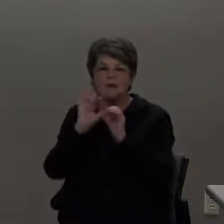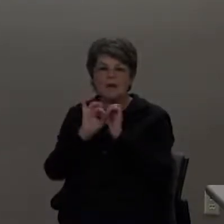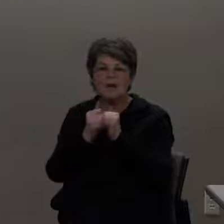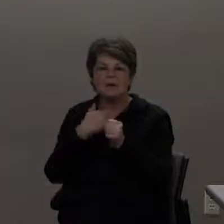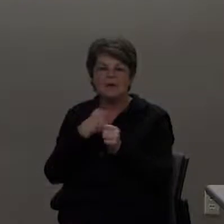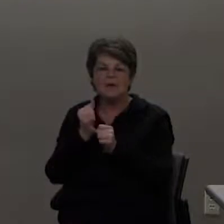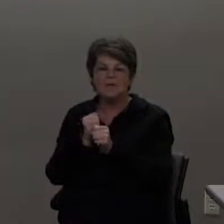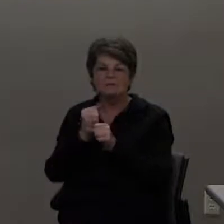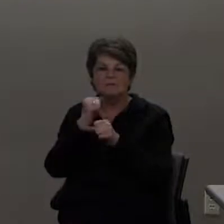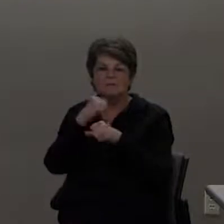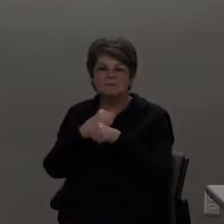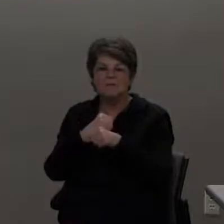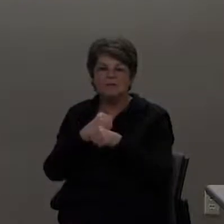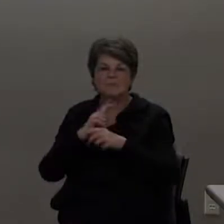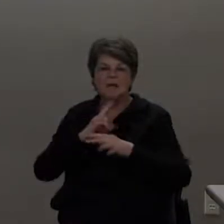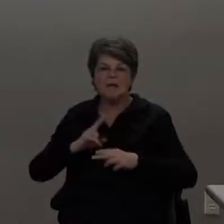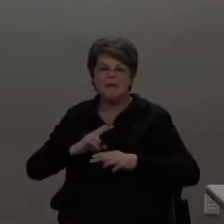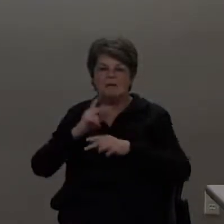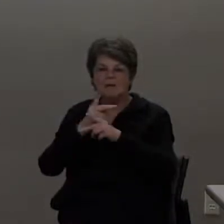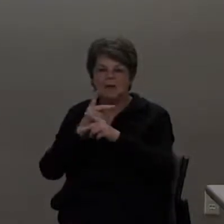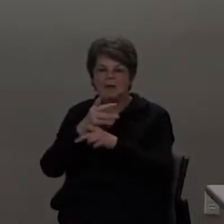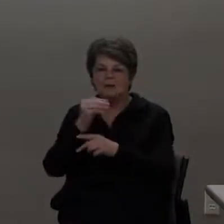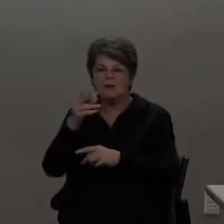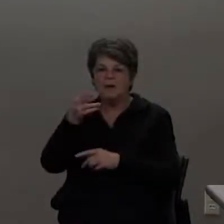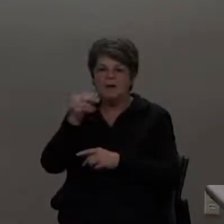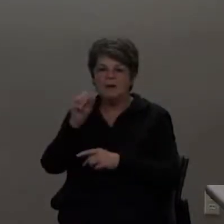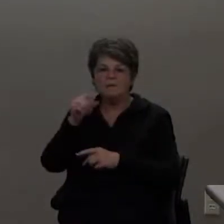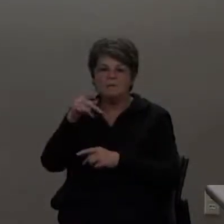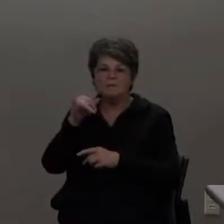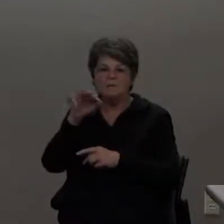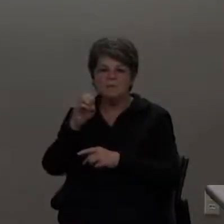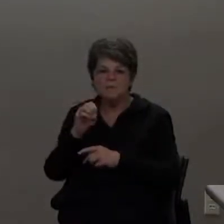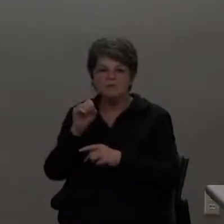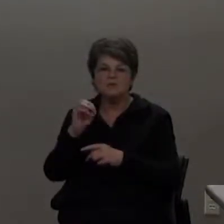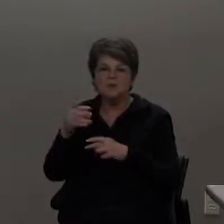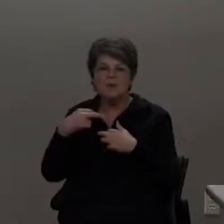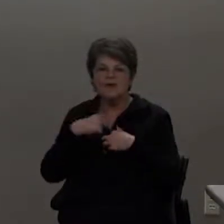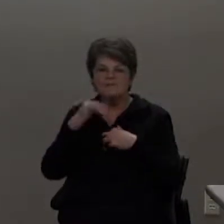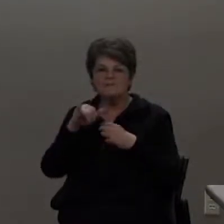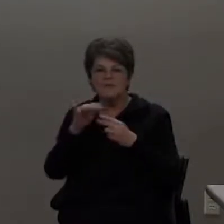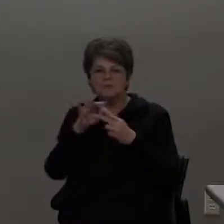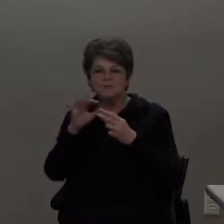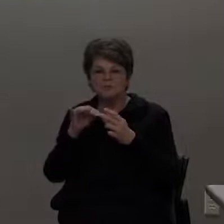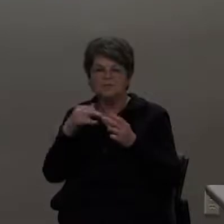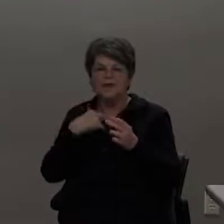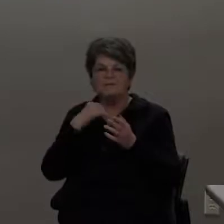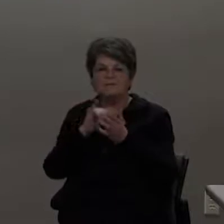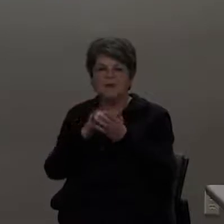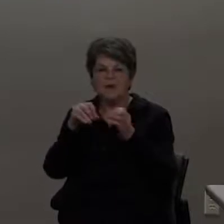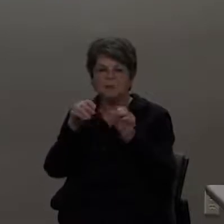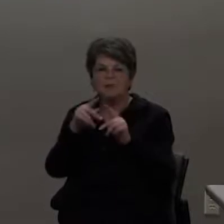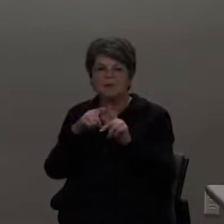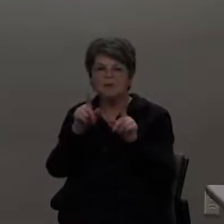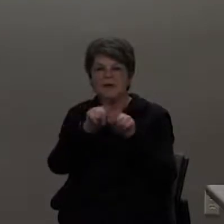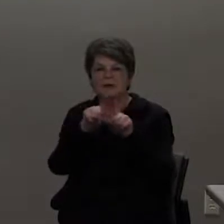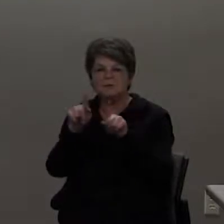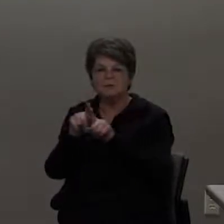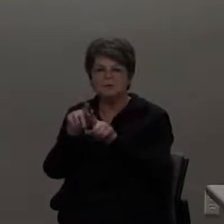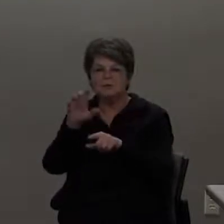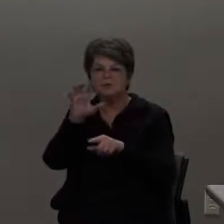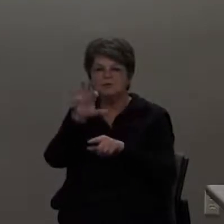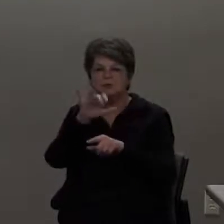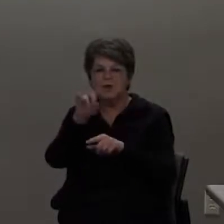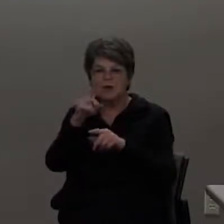create those home health care hospice types of businesses so that they have that choice, so that that opportunity is out there? But there's also